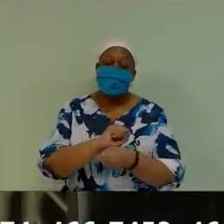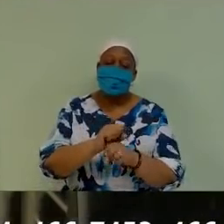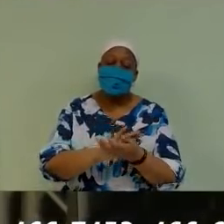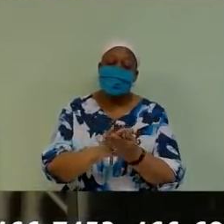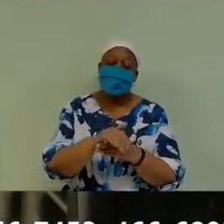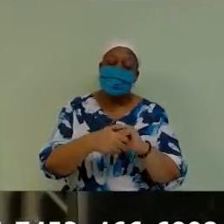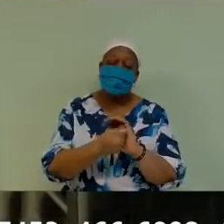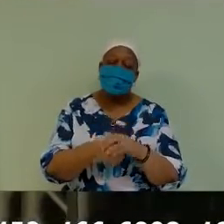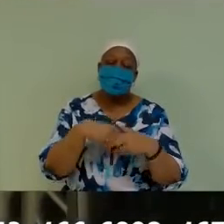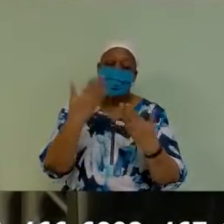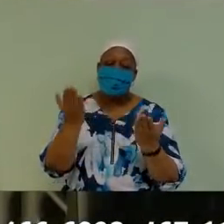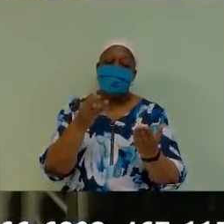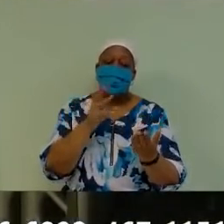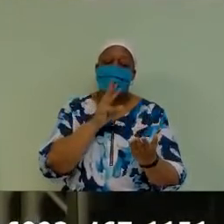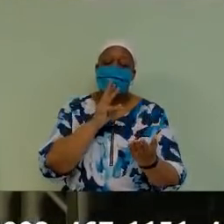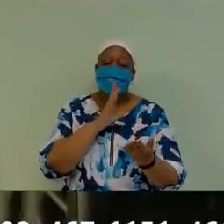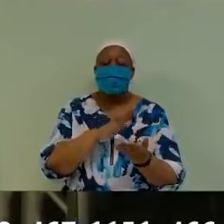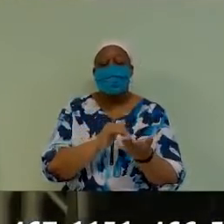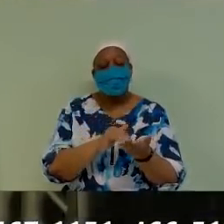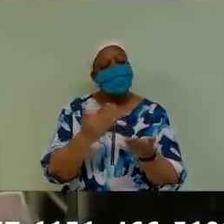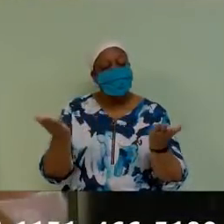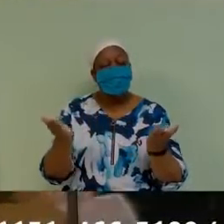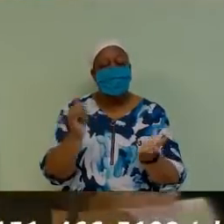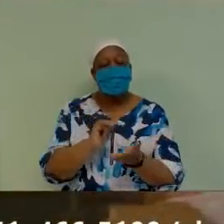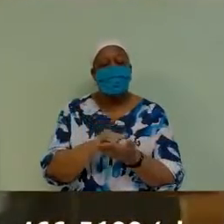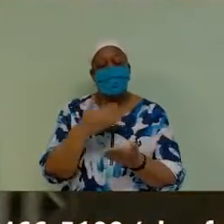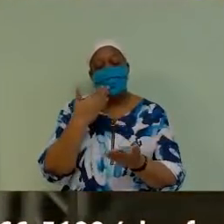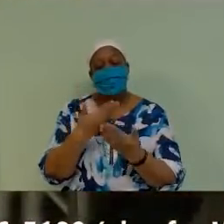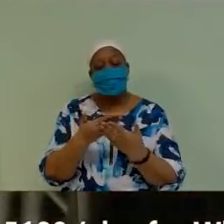as effective against COVID-19.